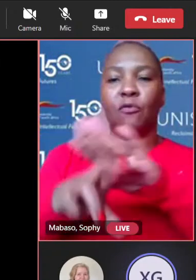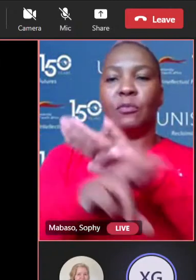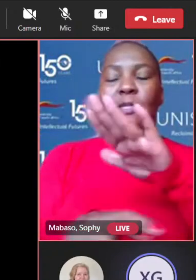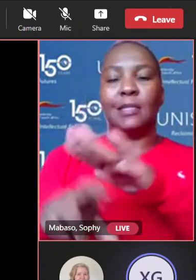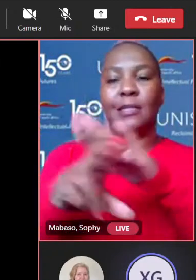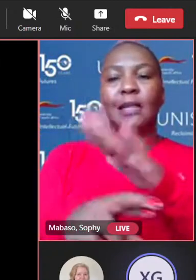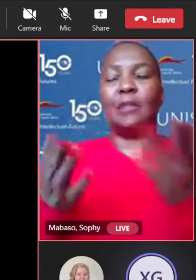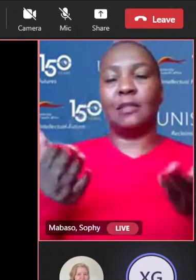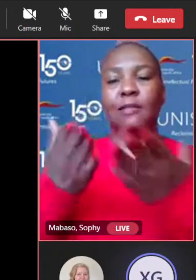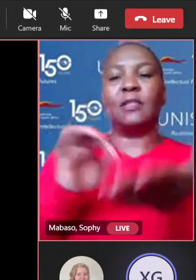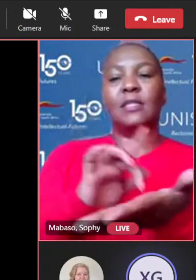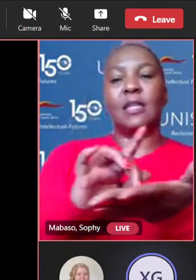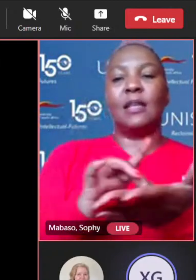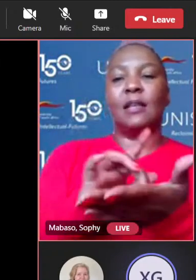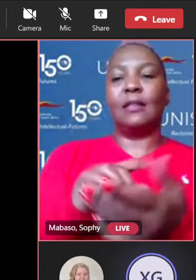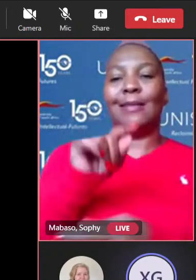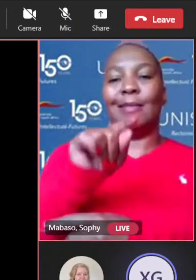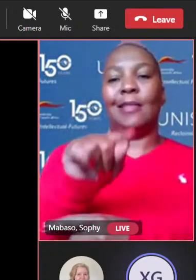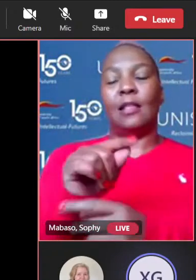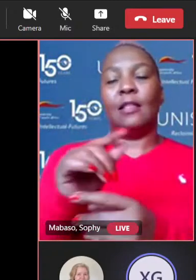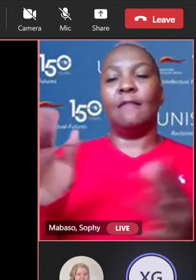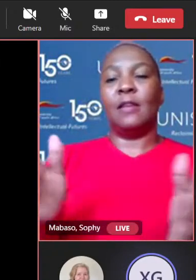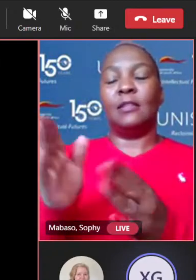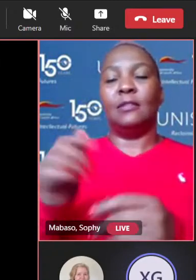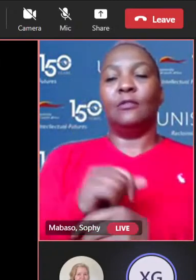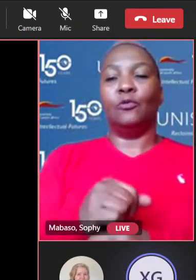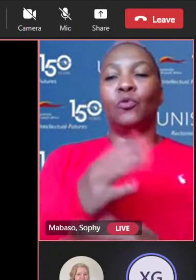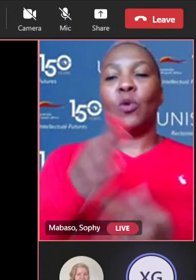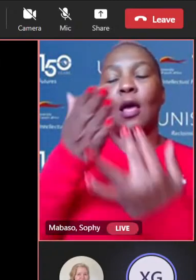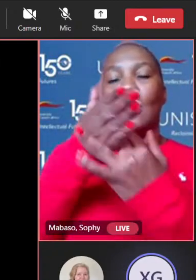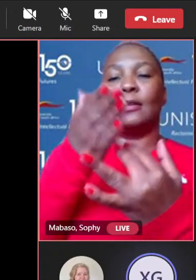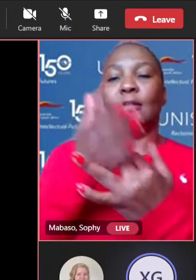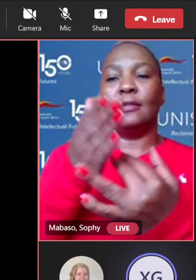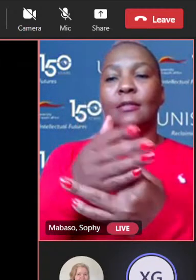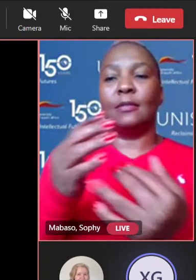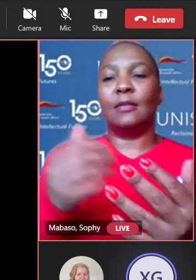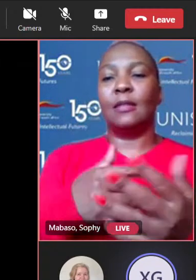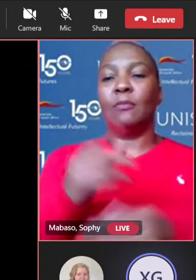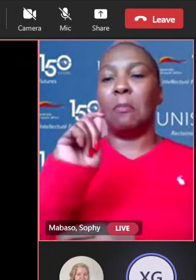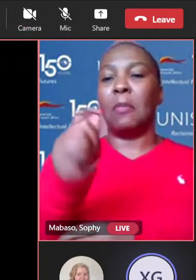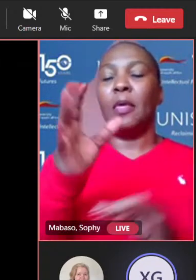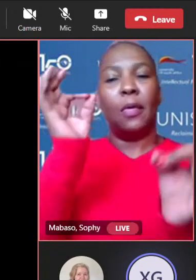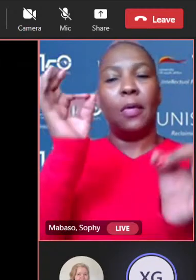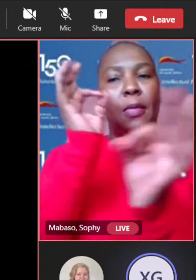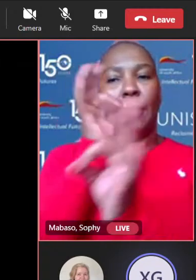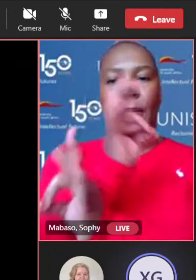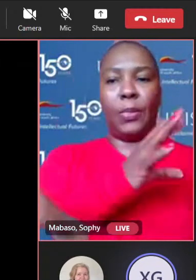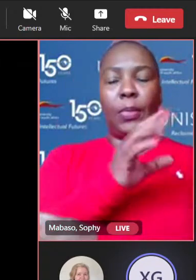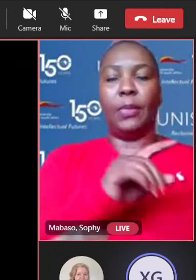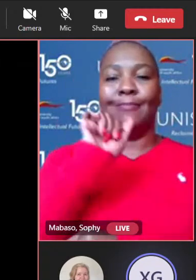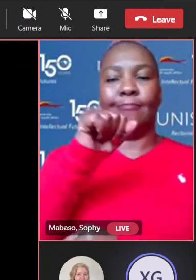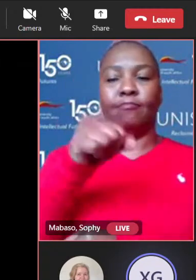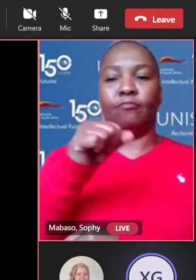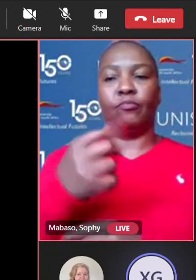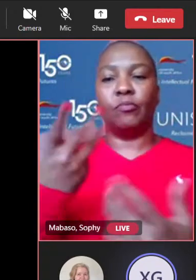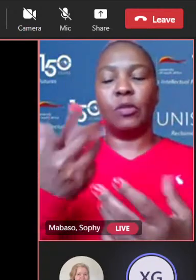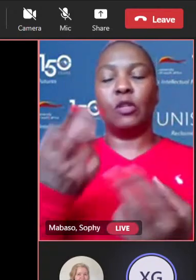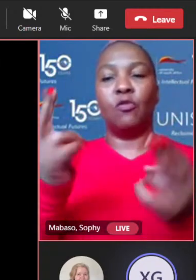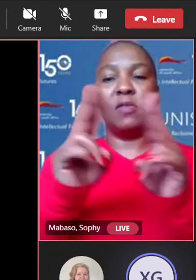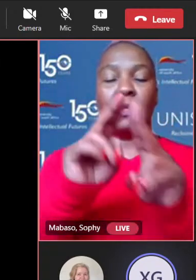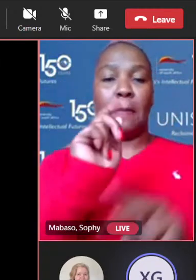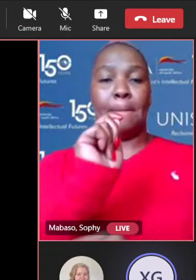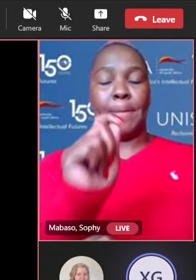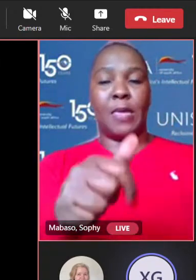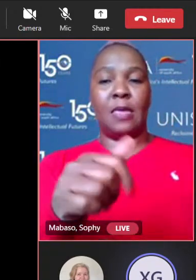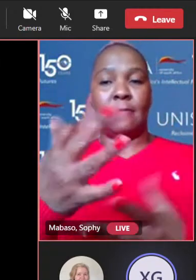students within that vicinity to can have access at no cost to the student, but yes, obviously to the university,